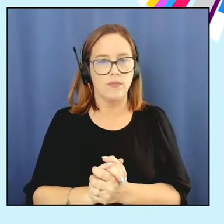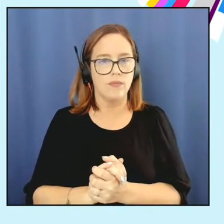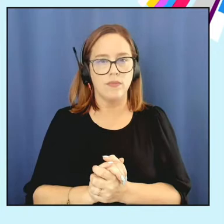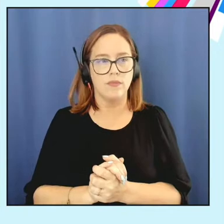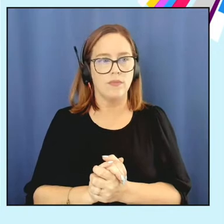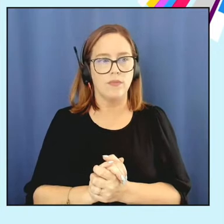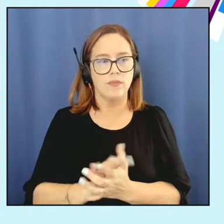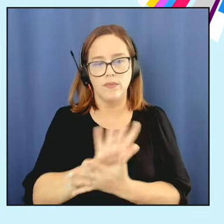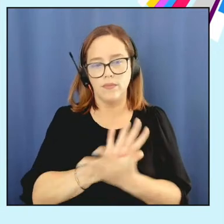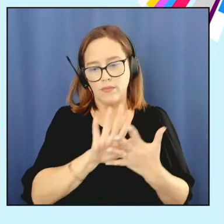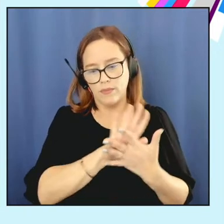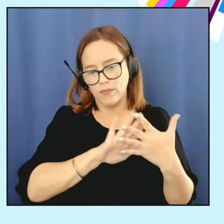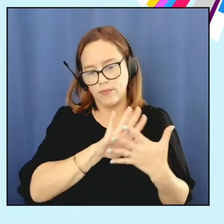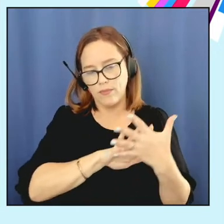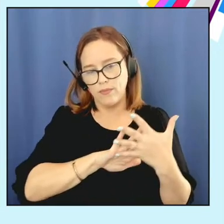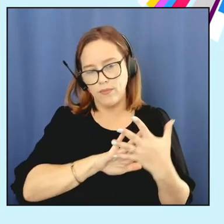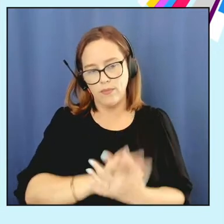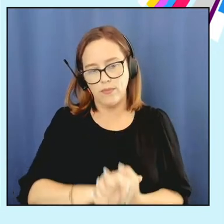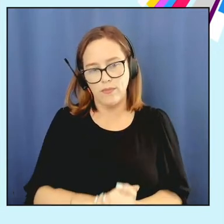office,